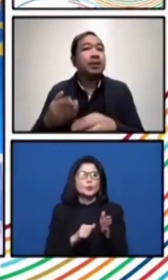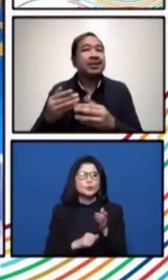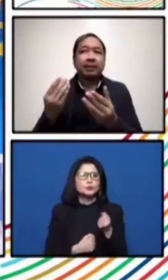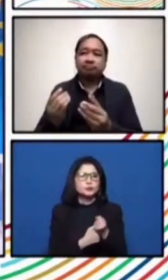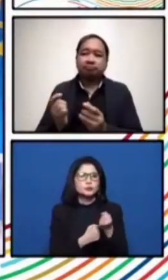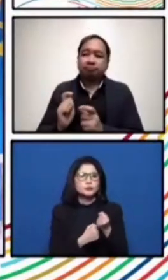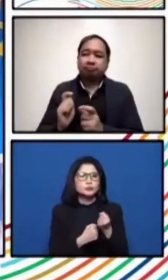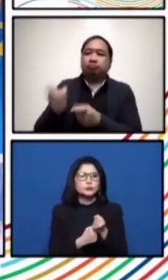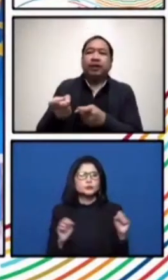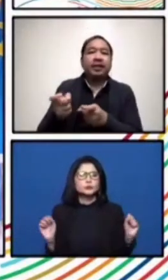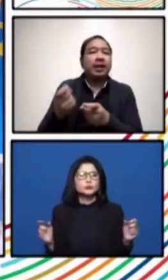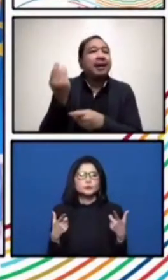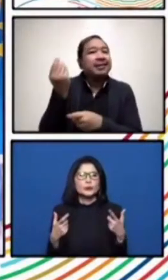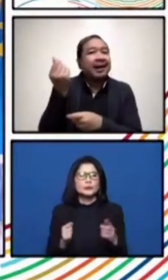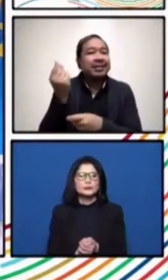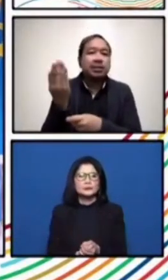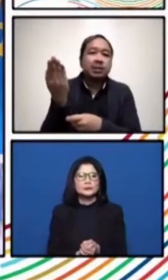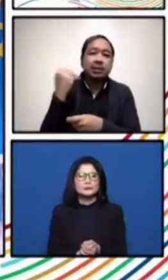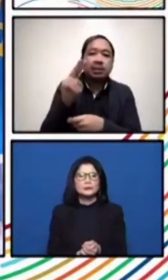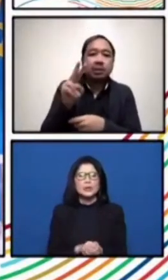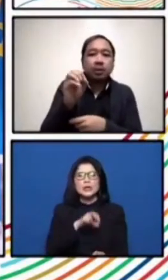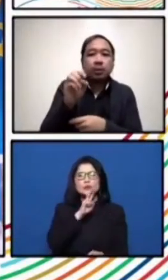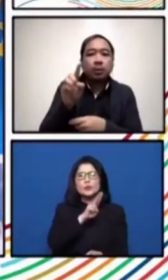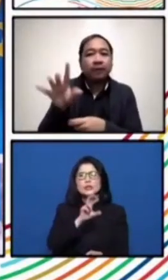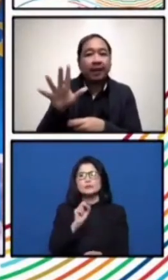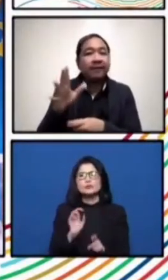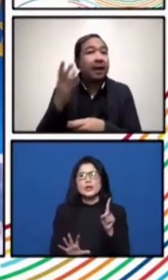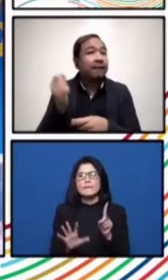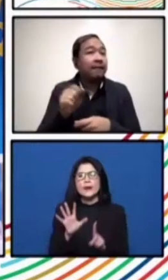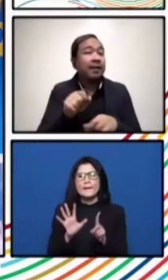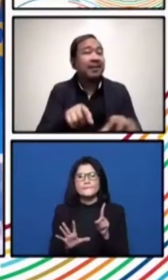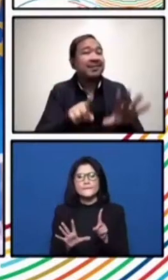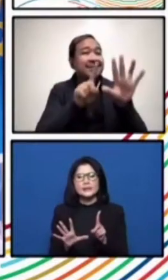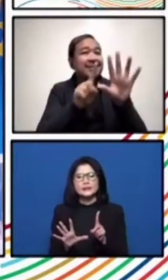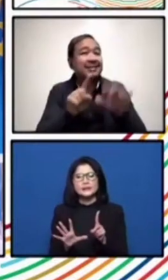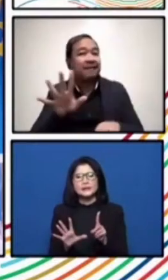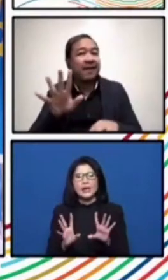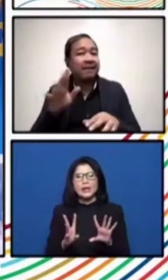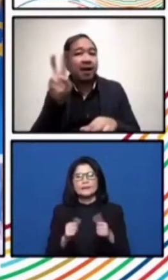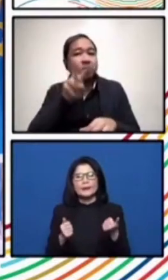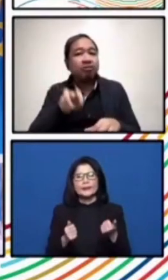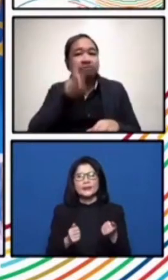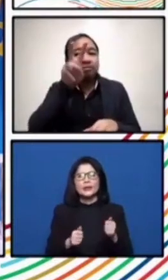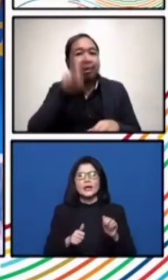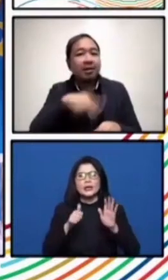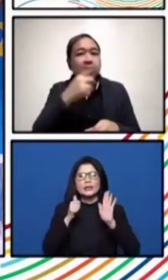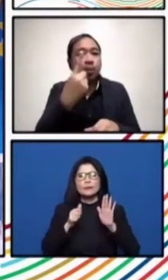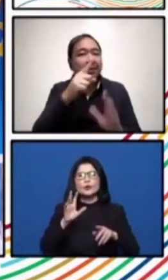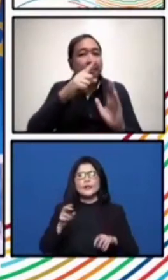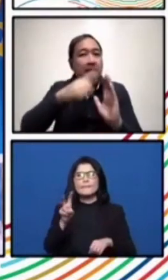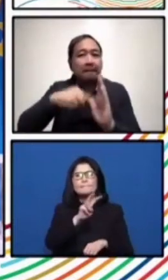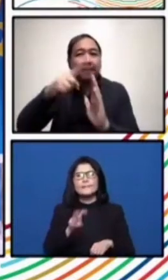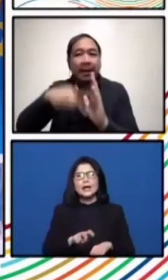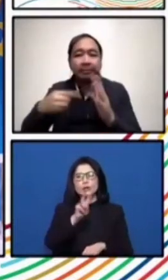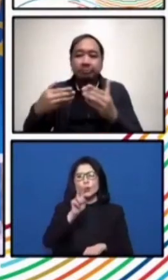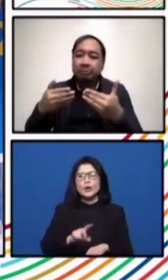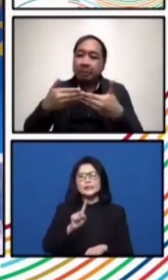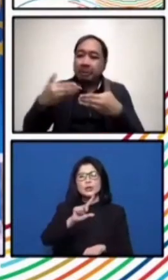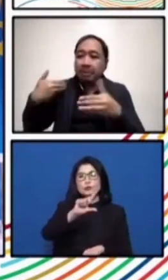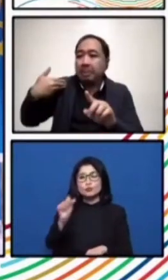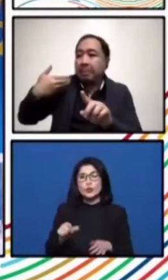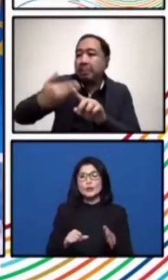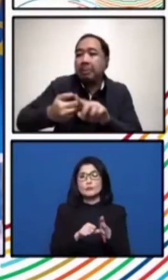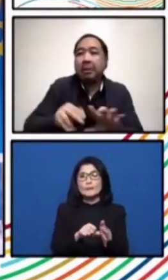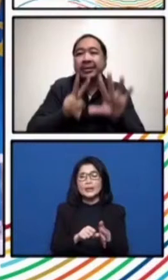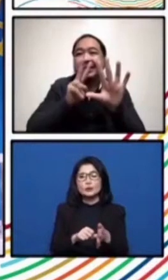in 2015 with 65 dollars per month and during the seven years we work with disability inclusiveness we